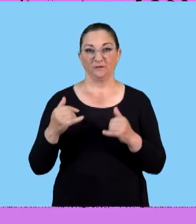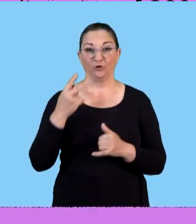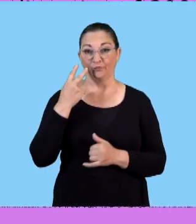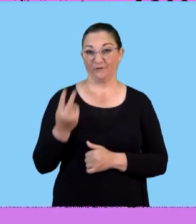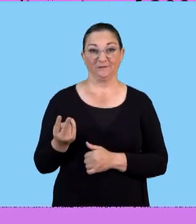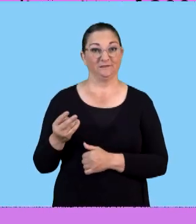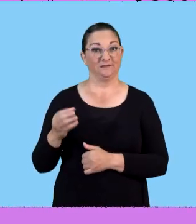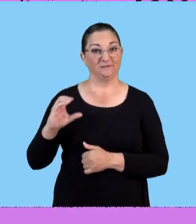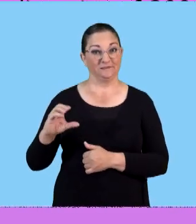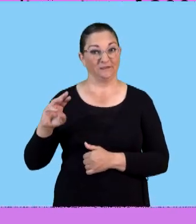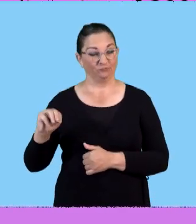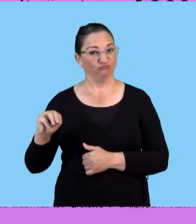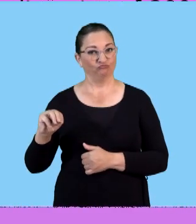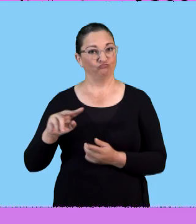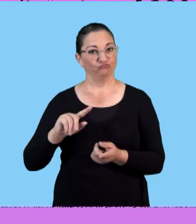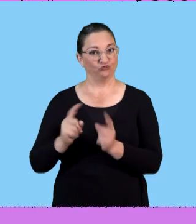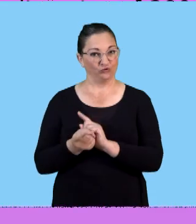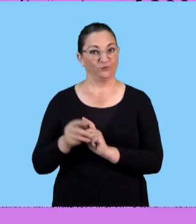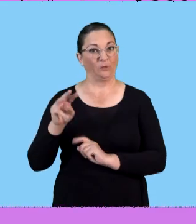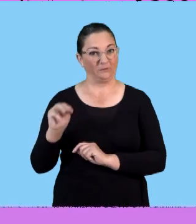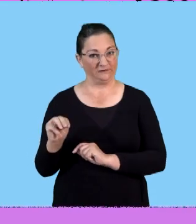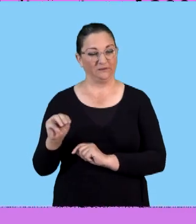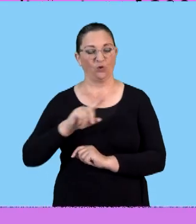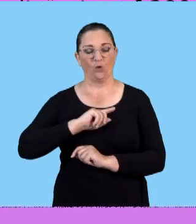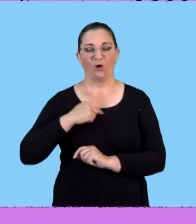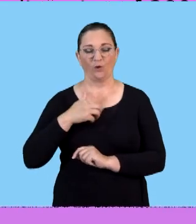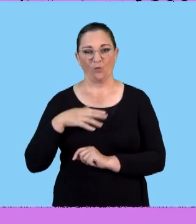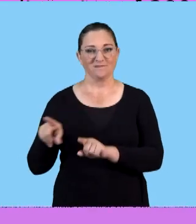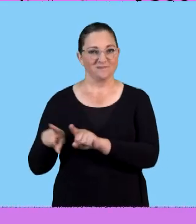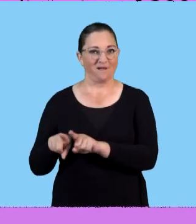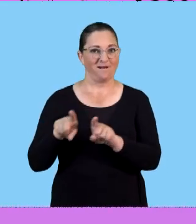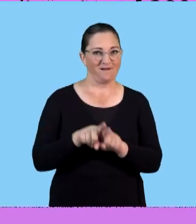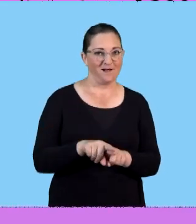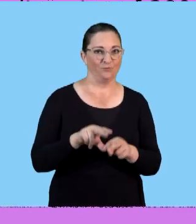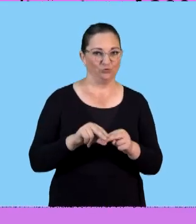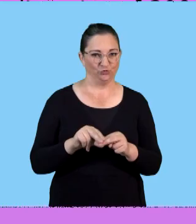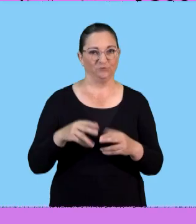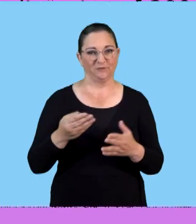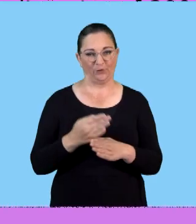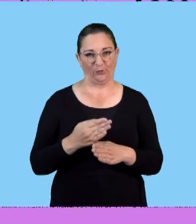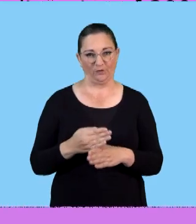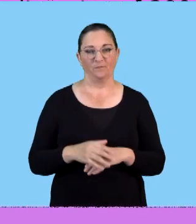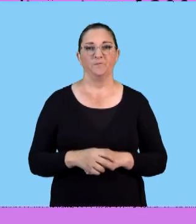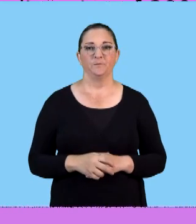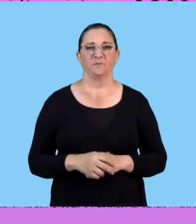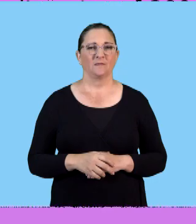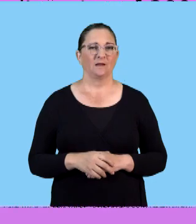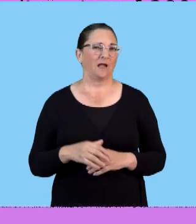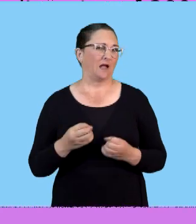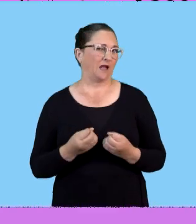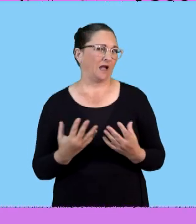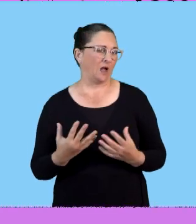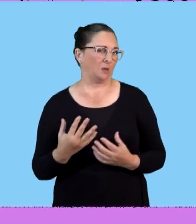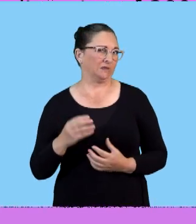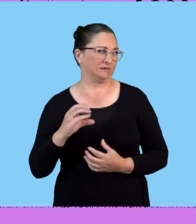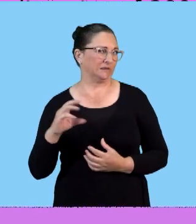us first convert the centimeters to meters, right? So that all our units are the same, and then we know we can simplify. So how